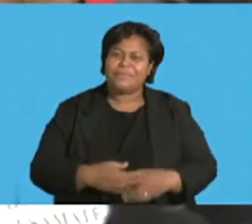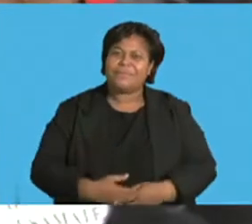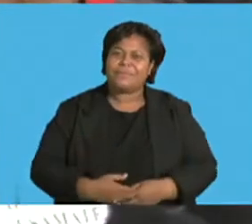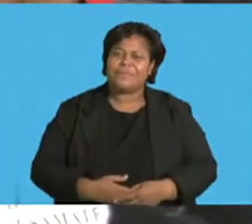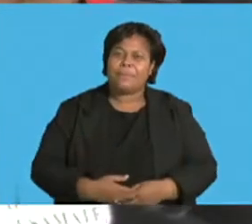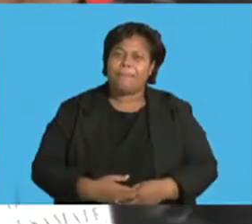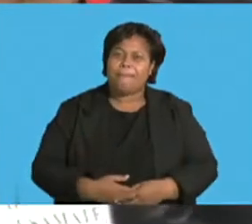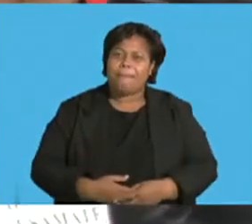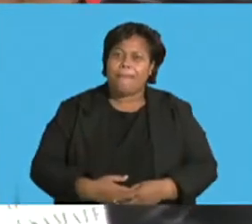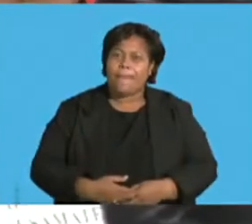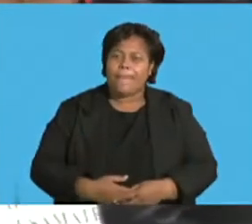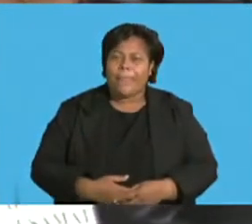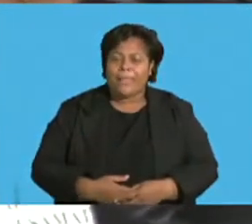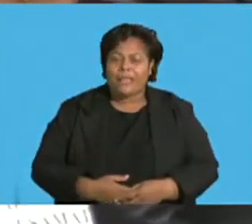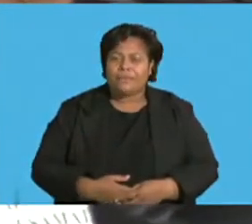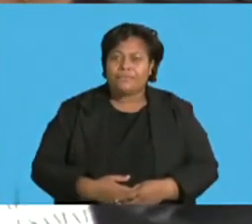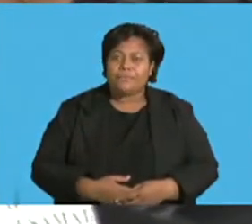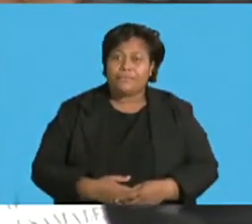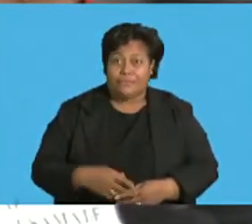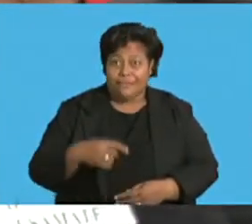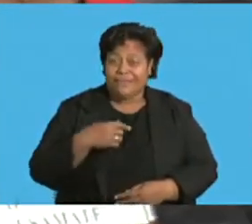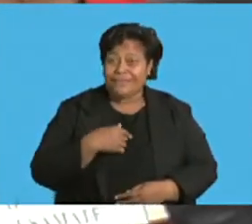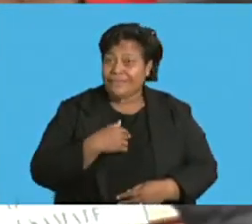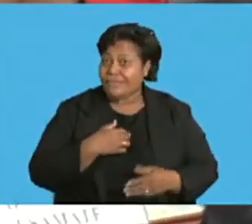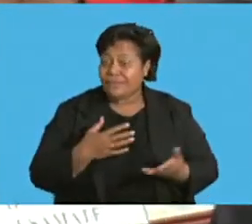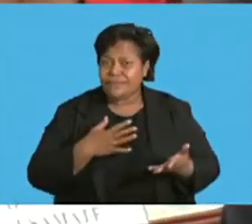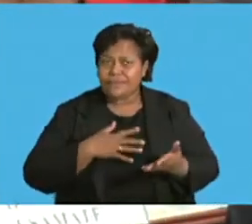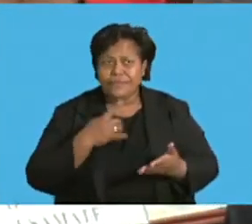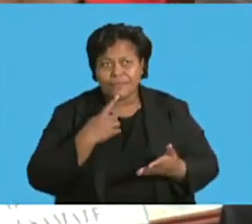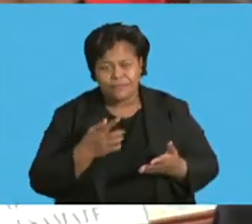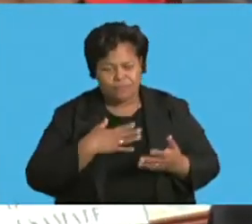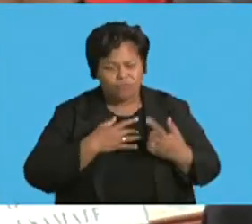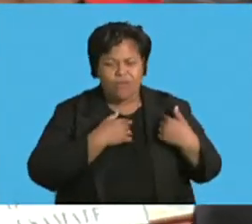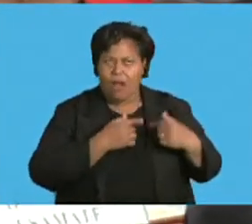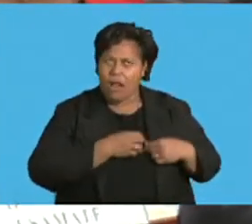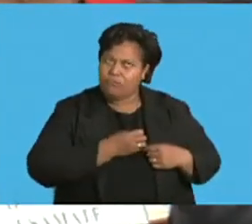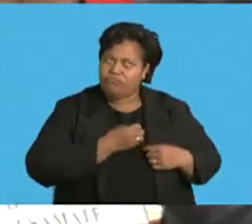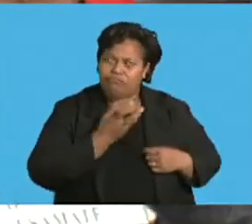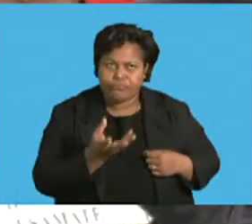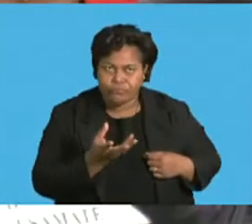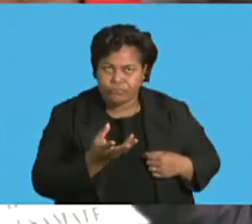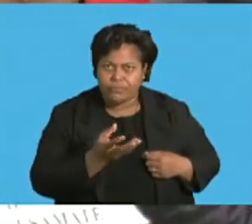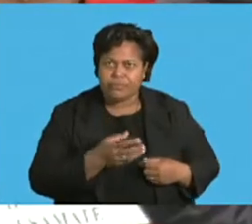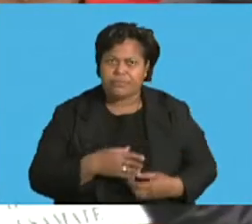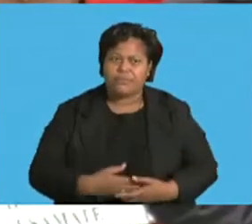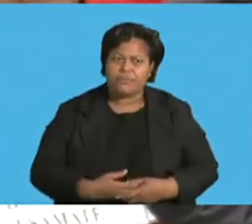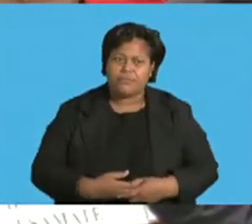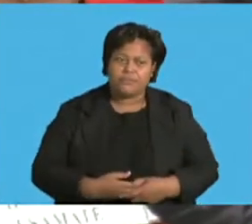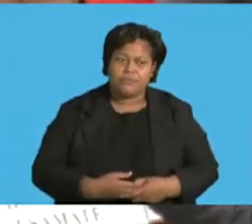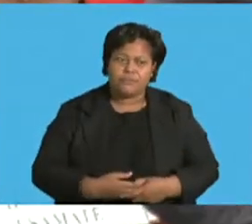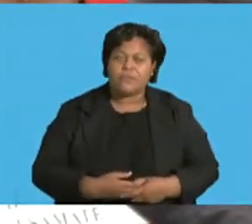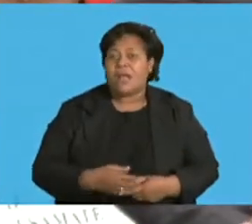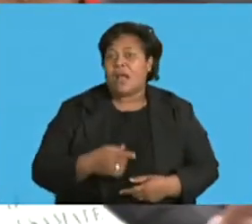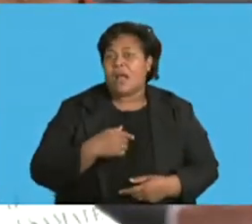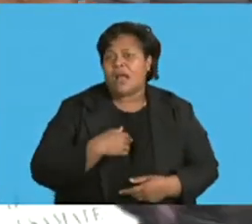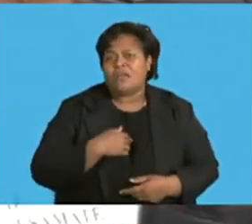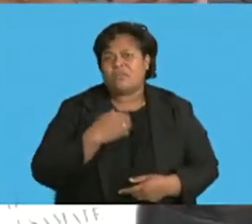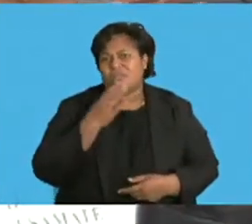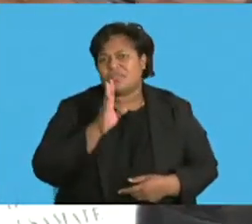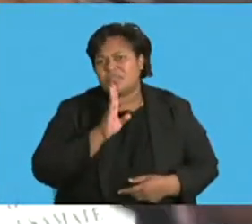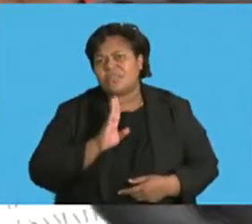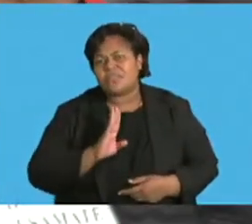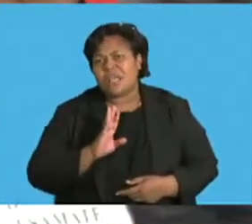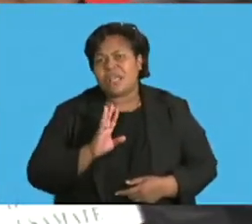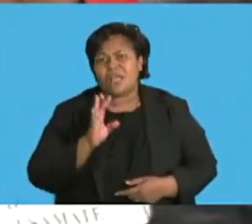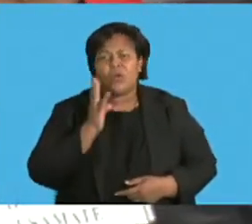I must admit, Mr. Speaker, sir, and I'm speaking from the heart, I was quite upset when he actually